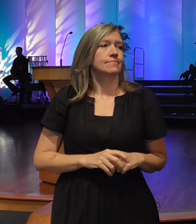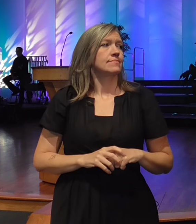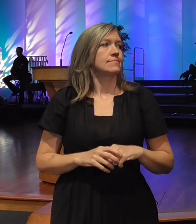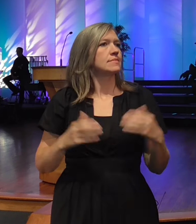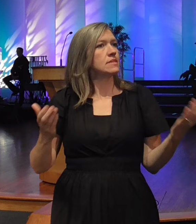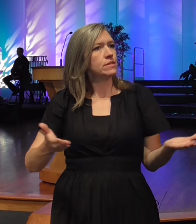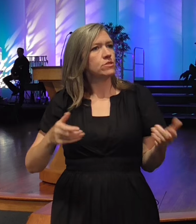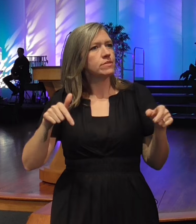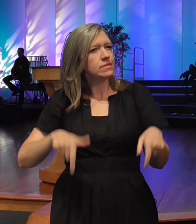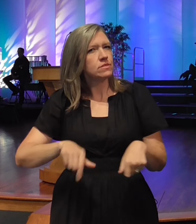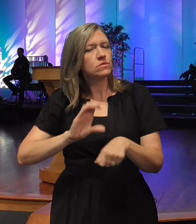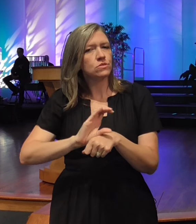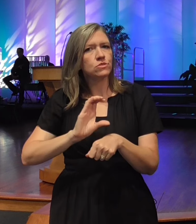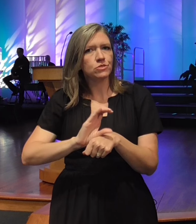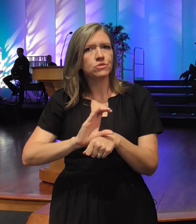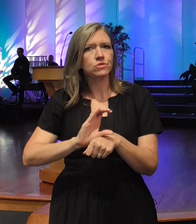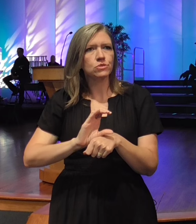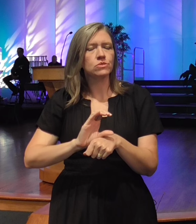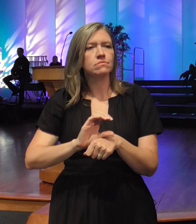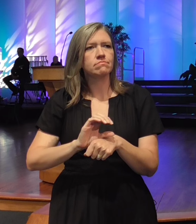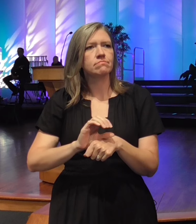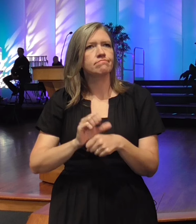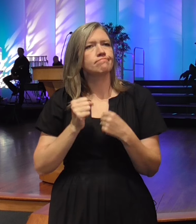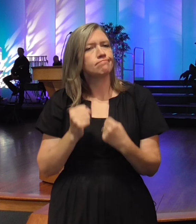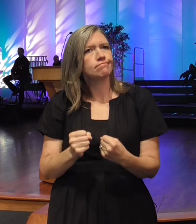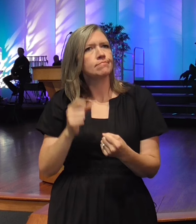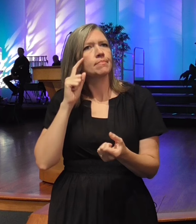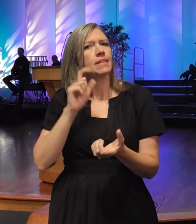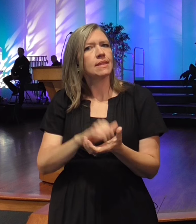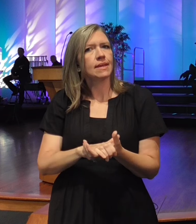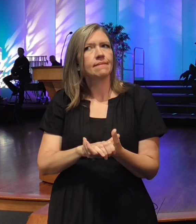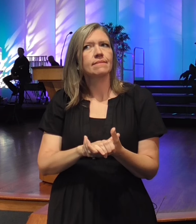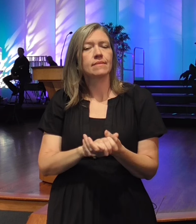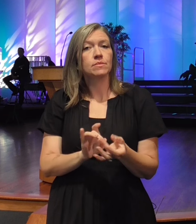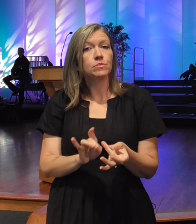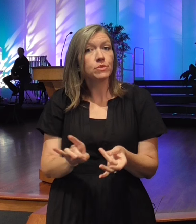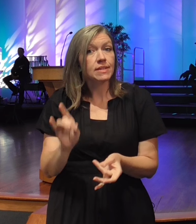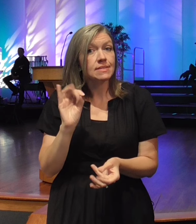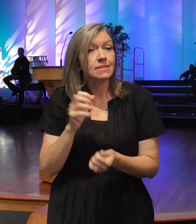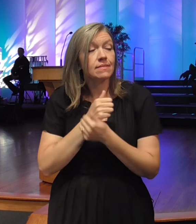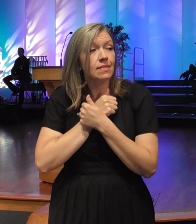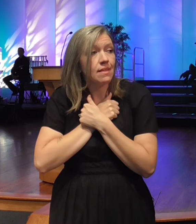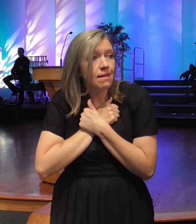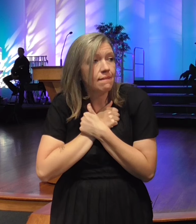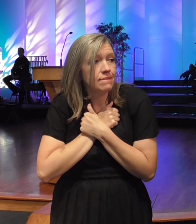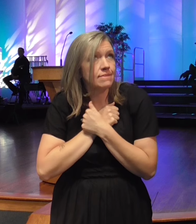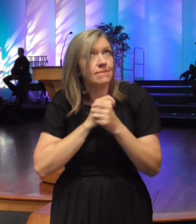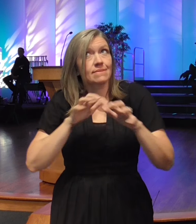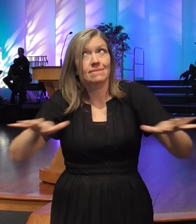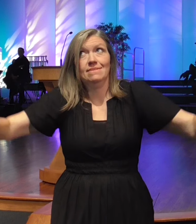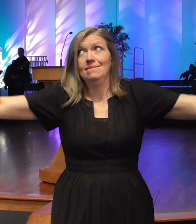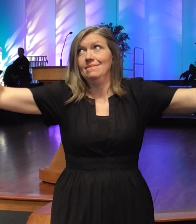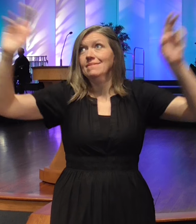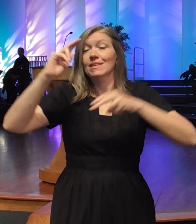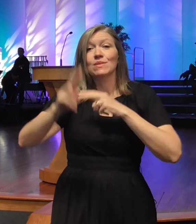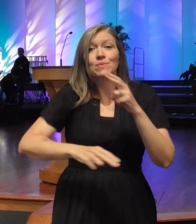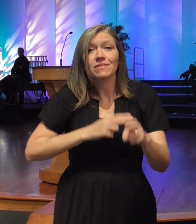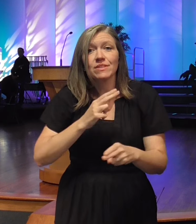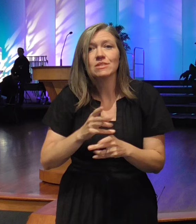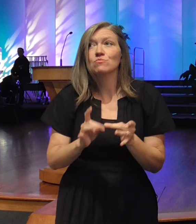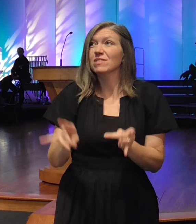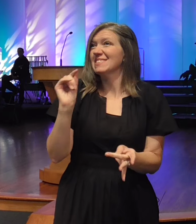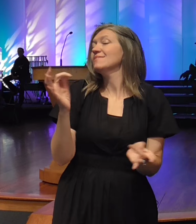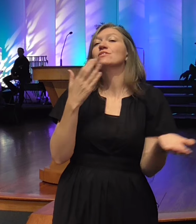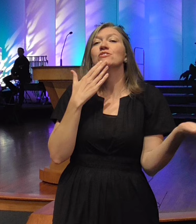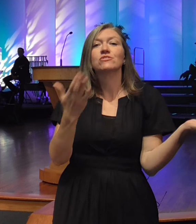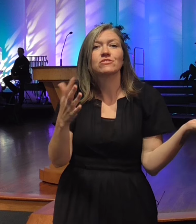Welcome to our service today, everyone. Greetings to everyone watching online. Here at Mile High Church, we believe